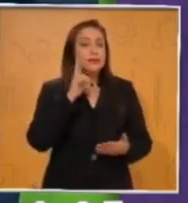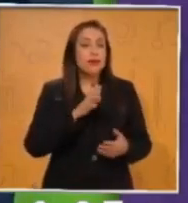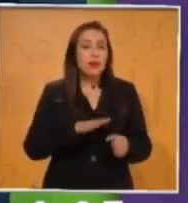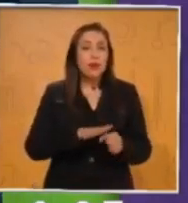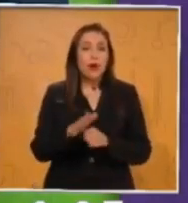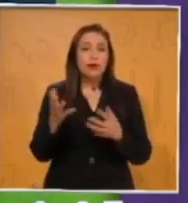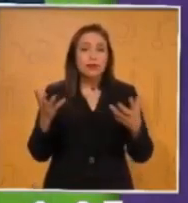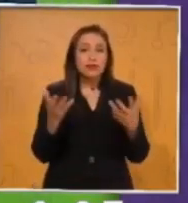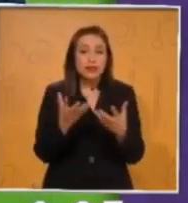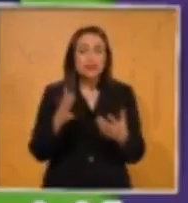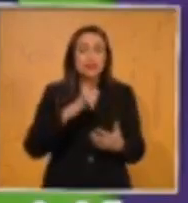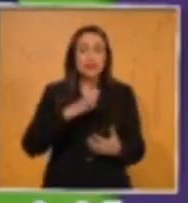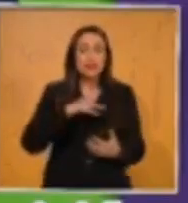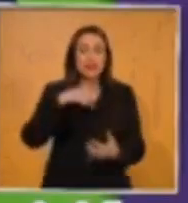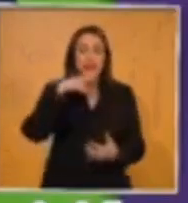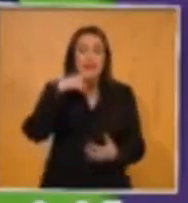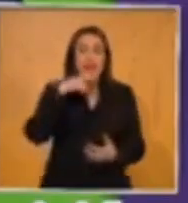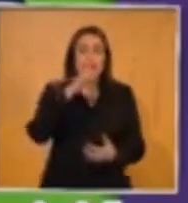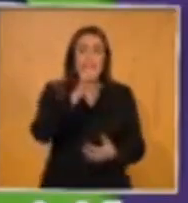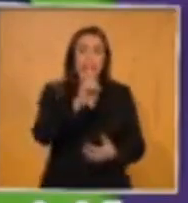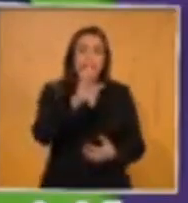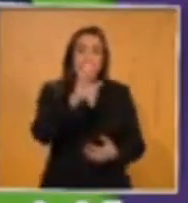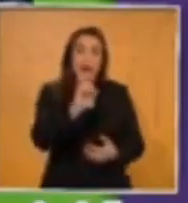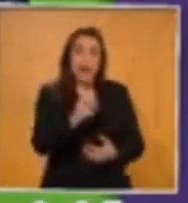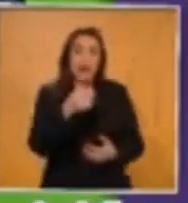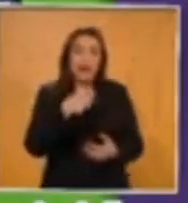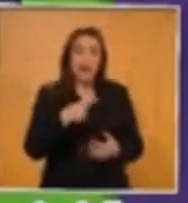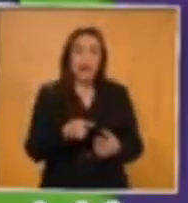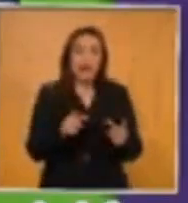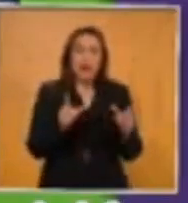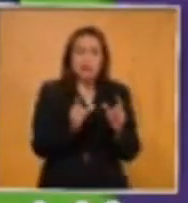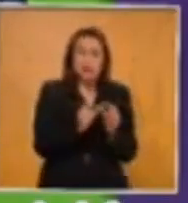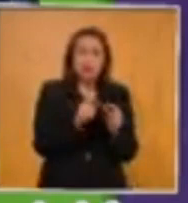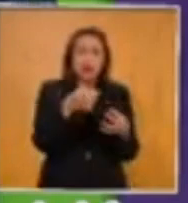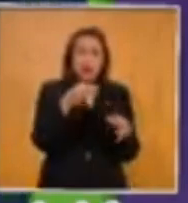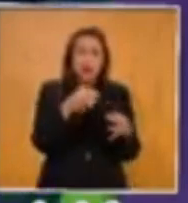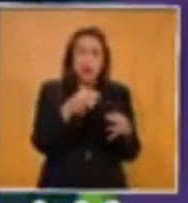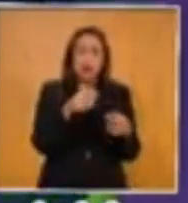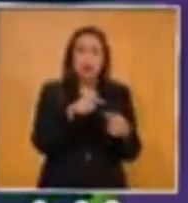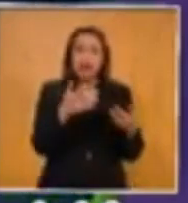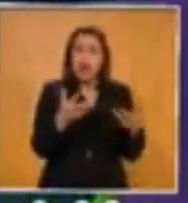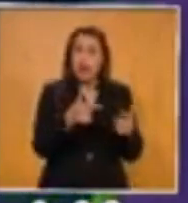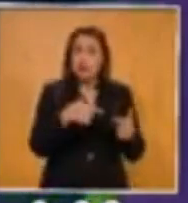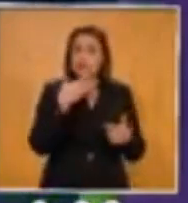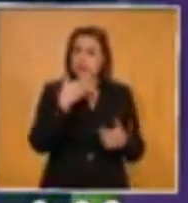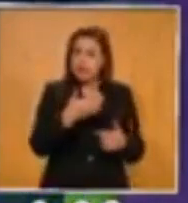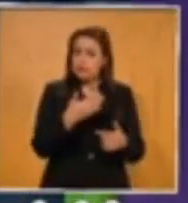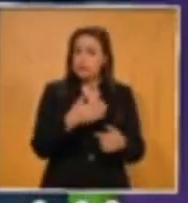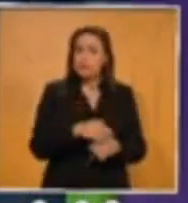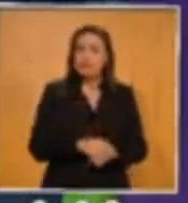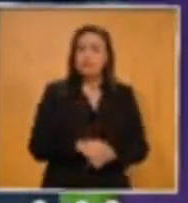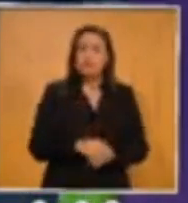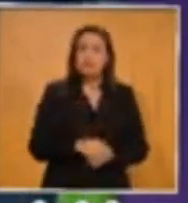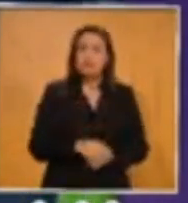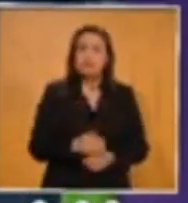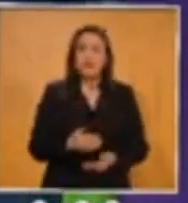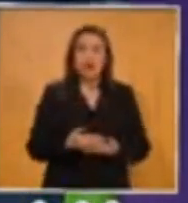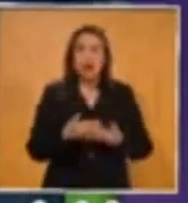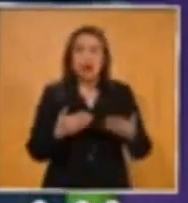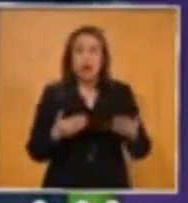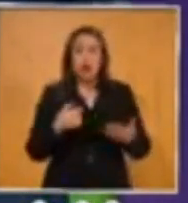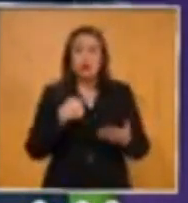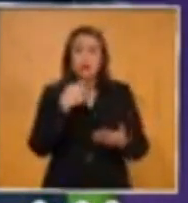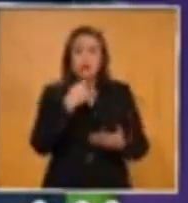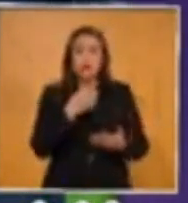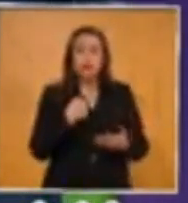You do the activities in a sheet of paper. The action is do. Then we have grandma did